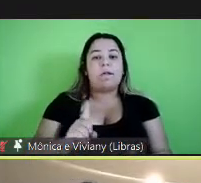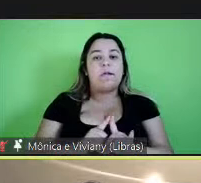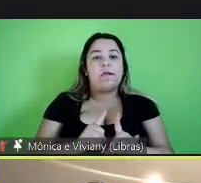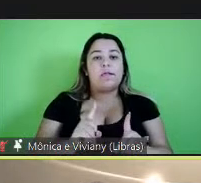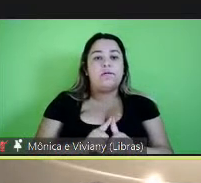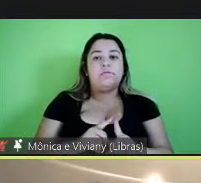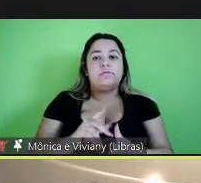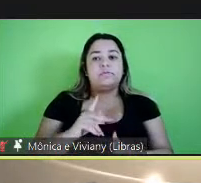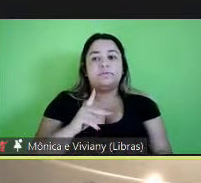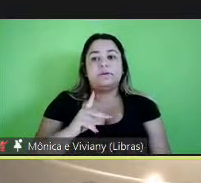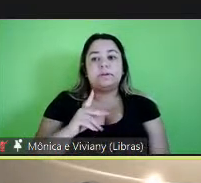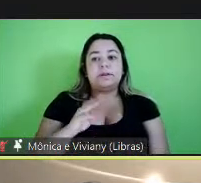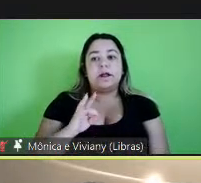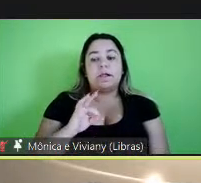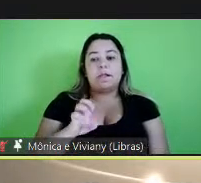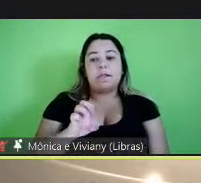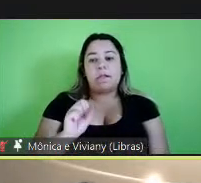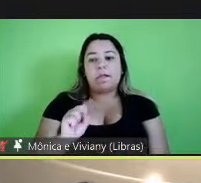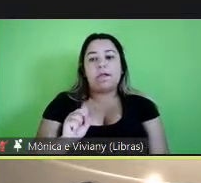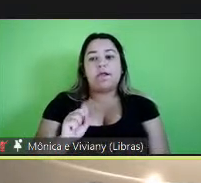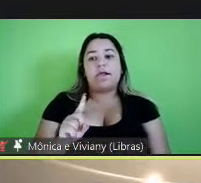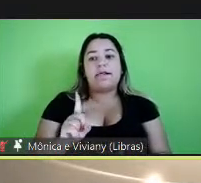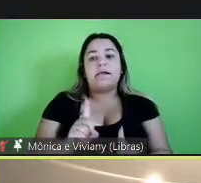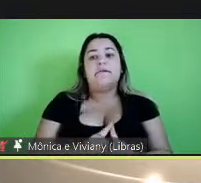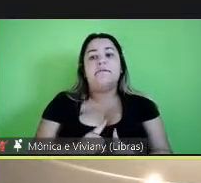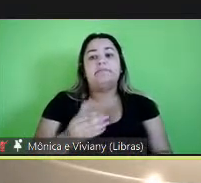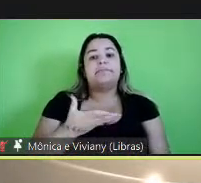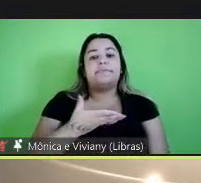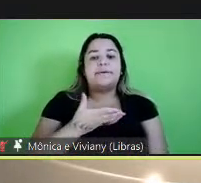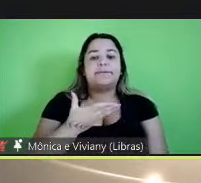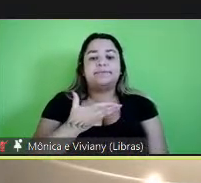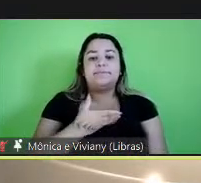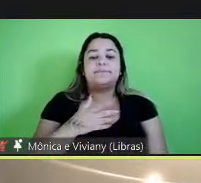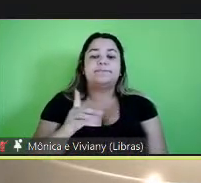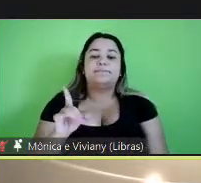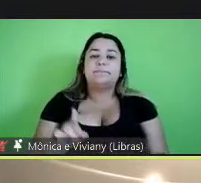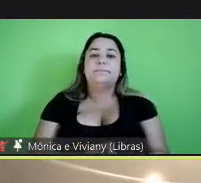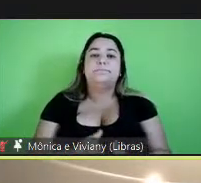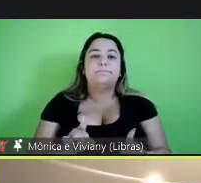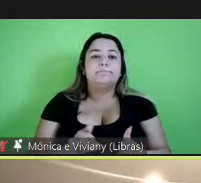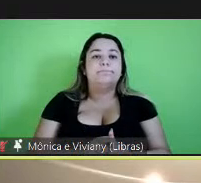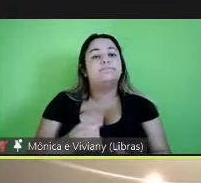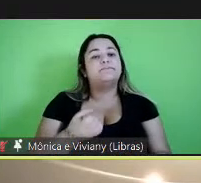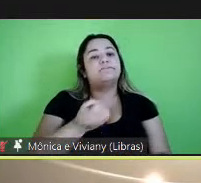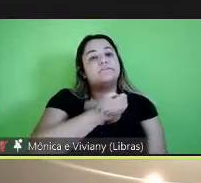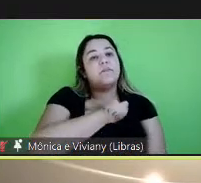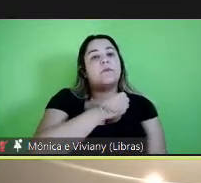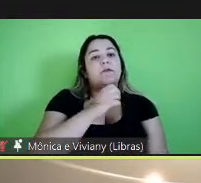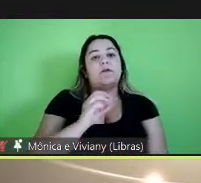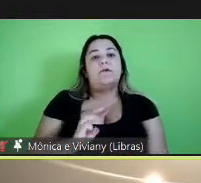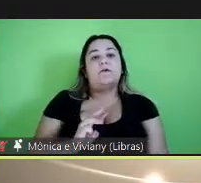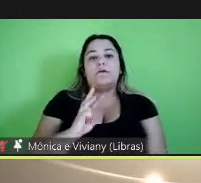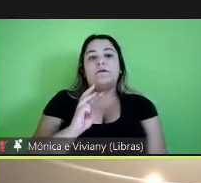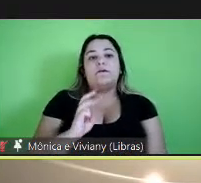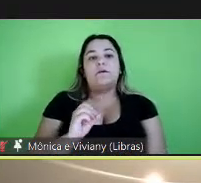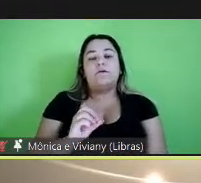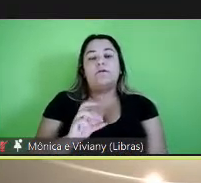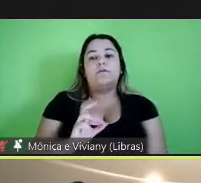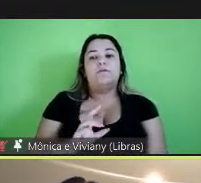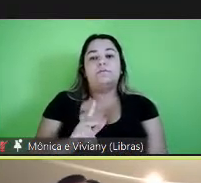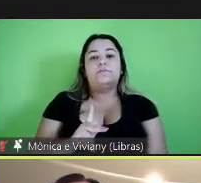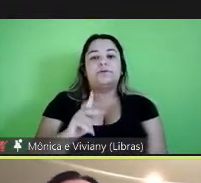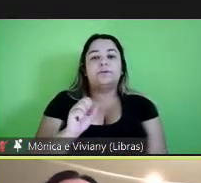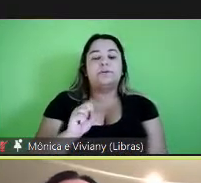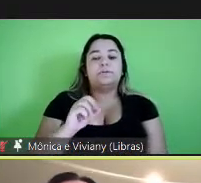NHS partners as well. So we held a number of workshops over a year period with a number of